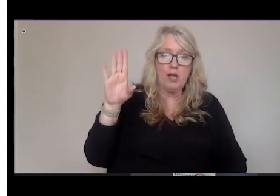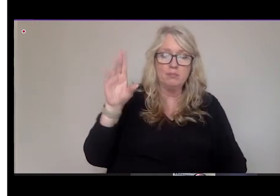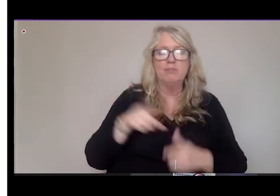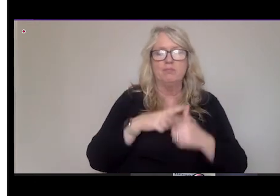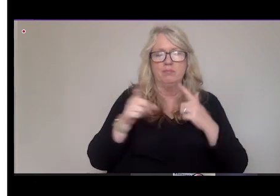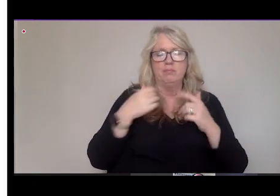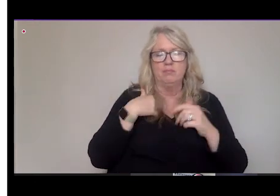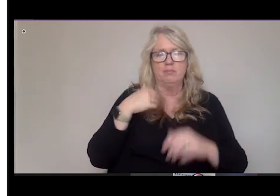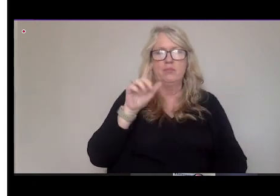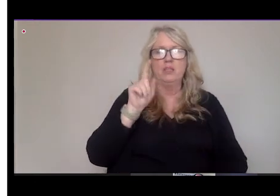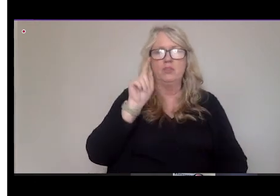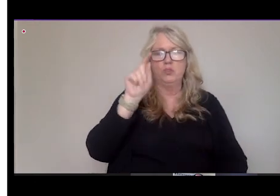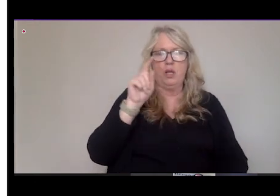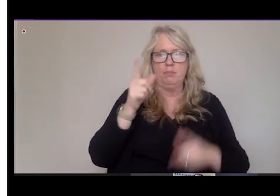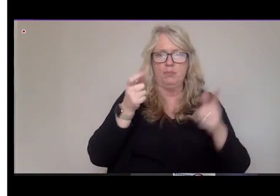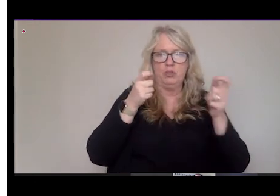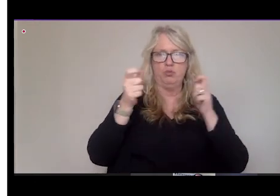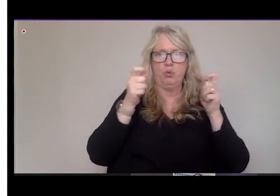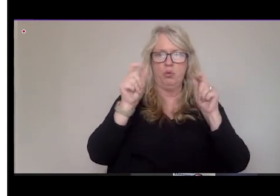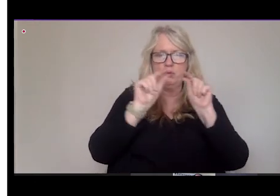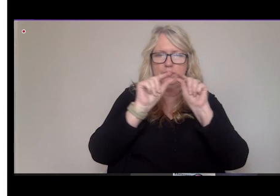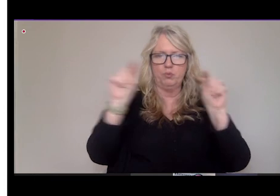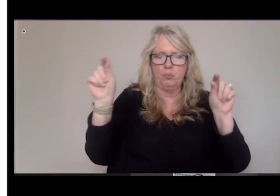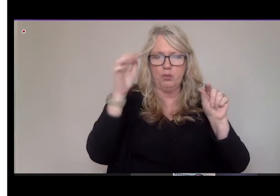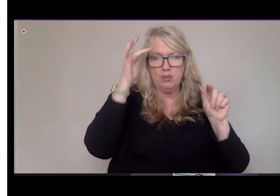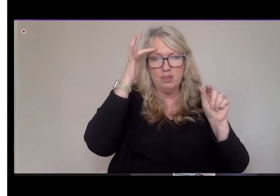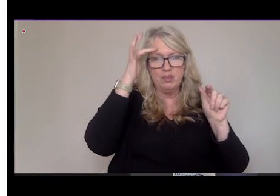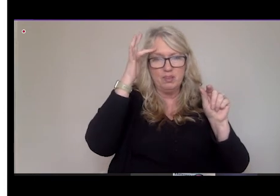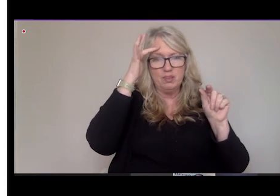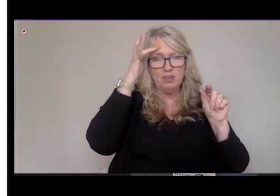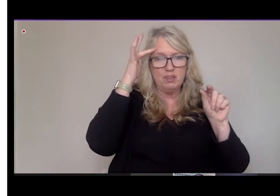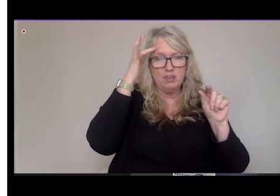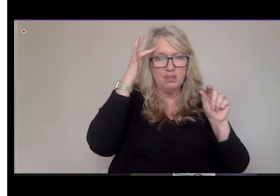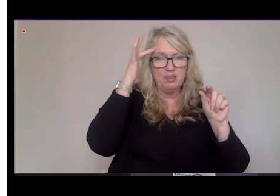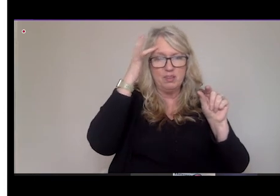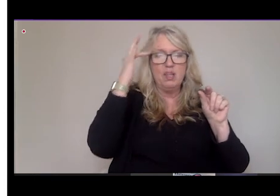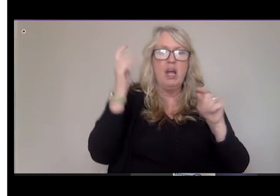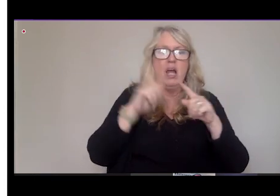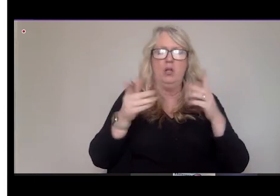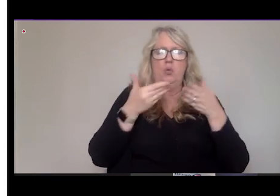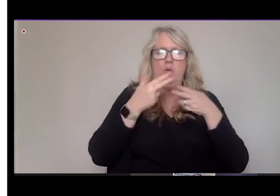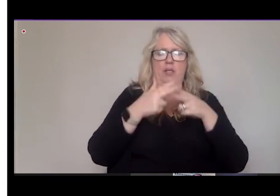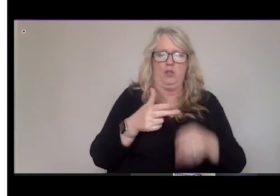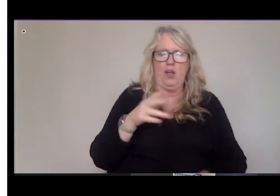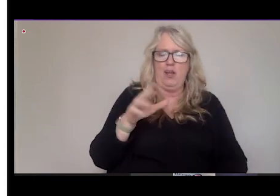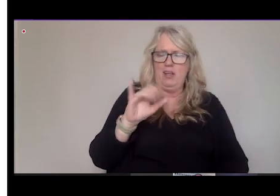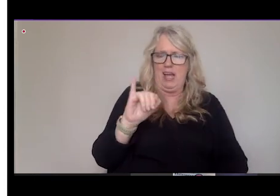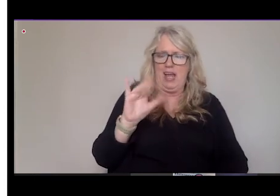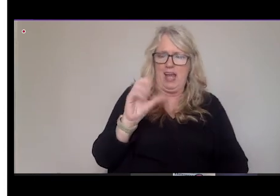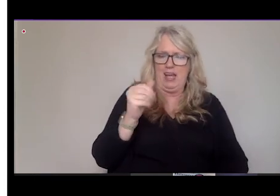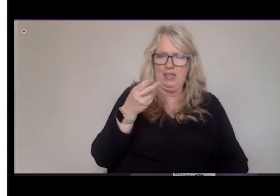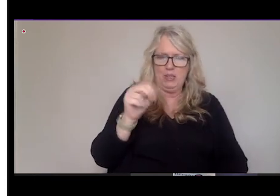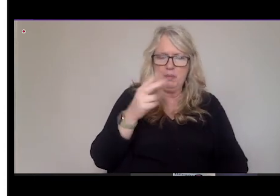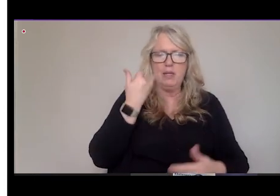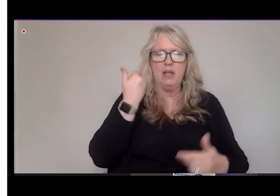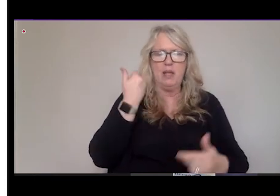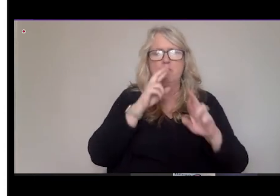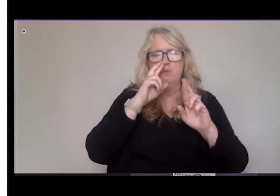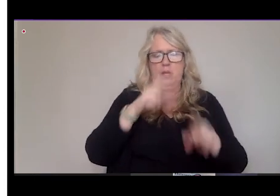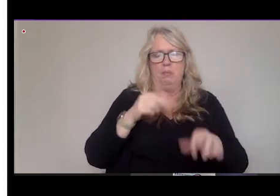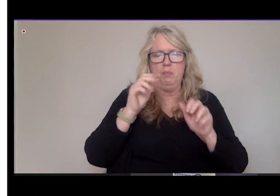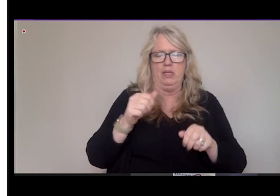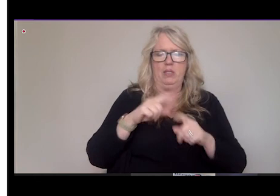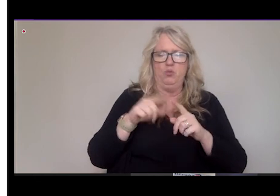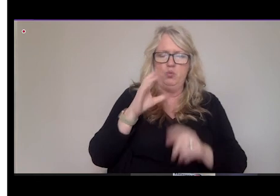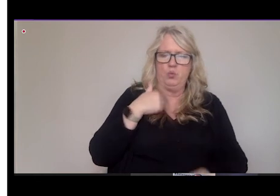you want to raise your hand, you can go on the top control bar. There's I don't want to call it emoji, but there's an icon